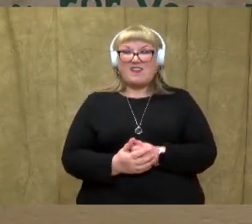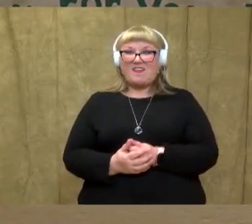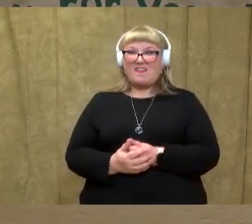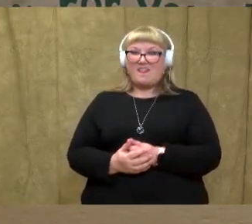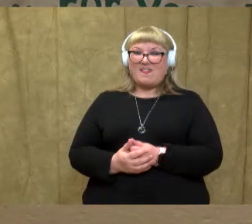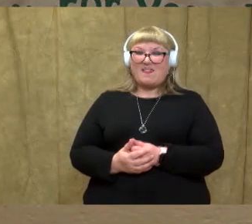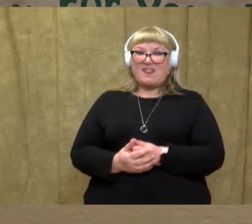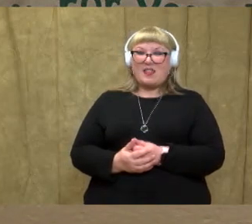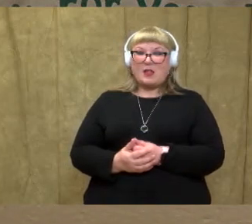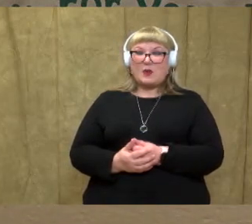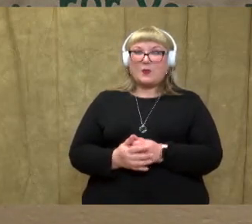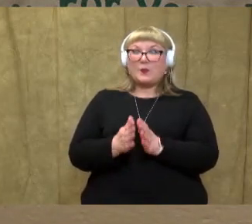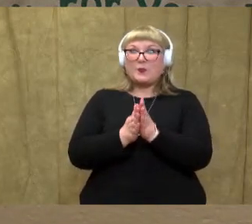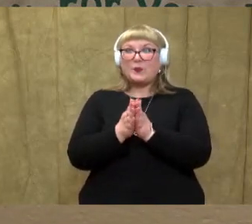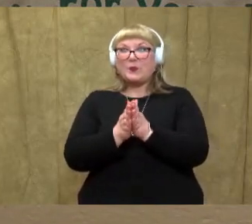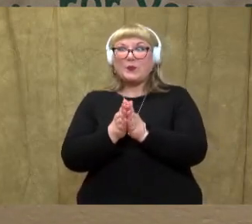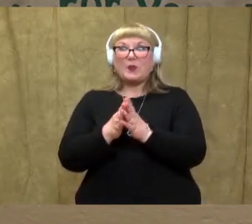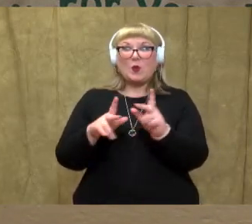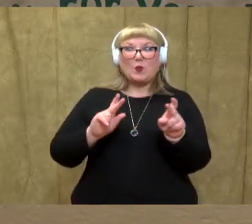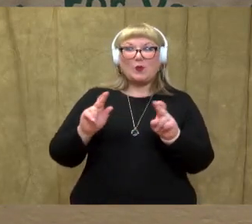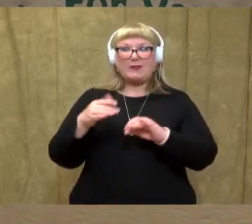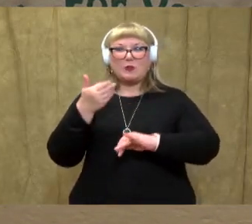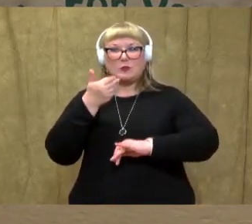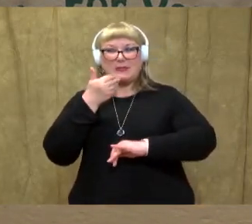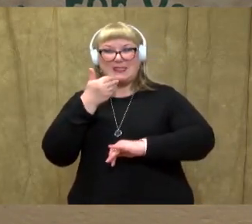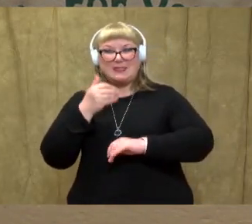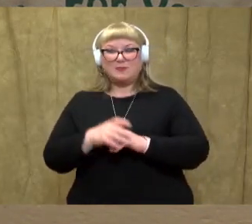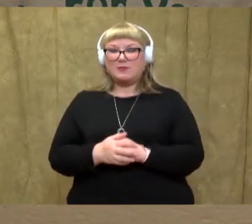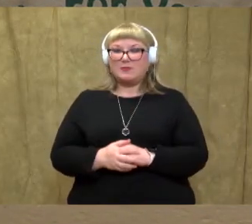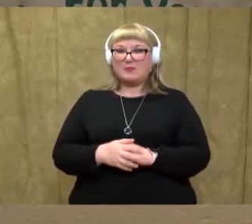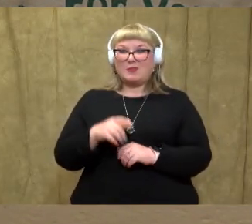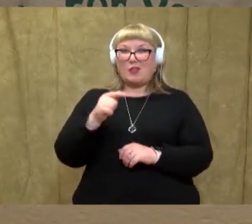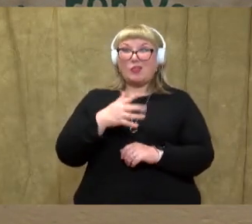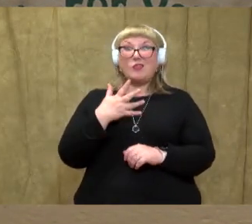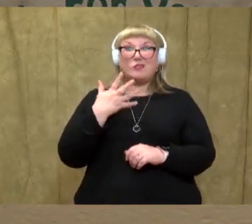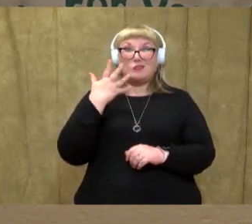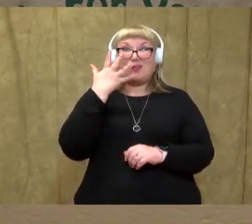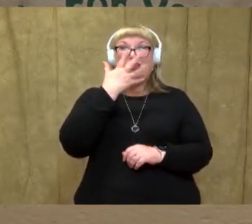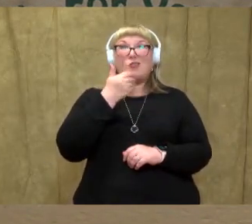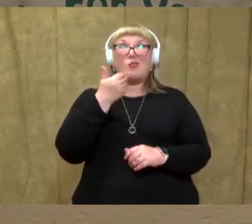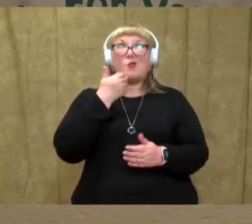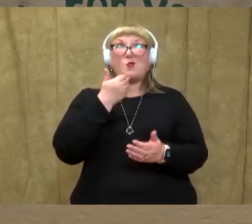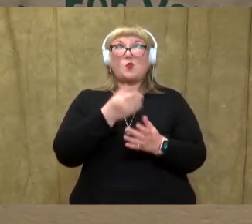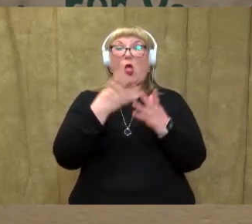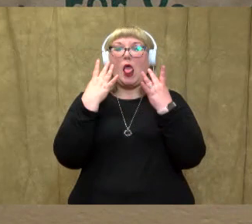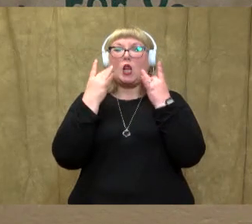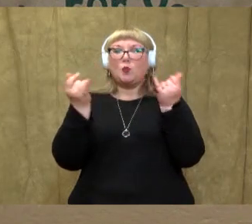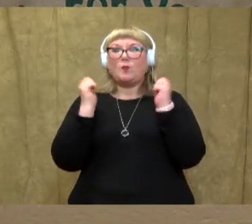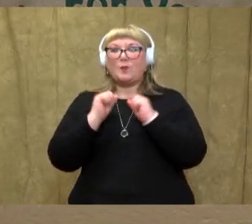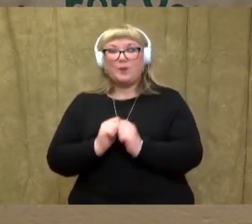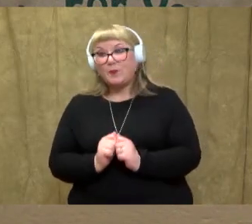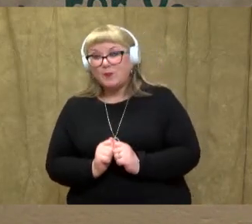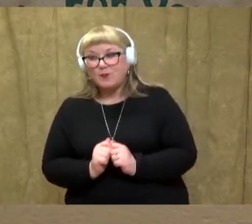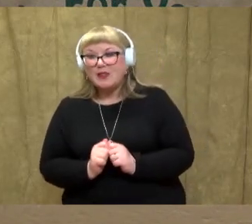5. Let's place these on our pizza because this is starting to look really yummy. Are you